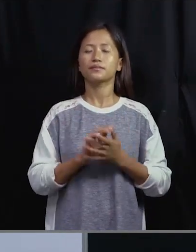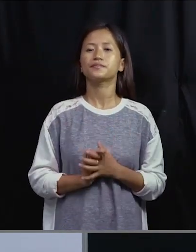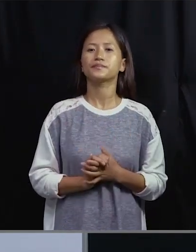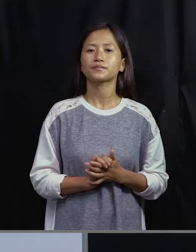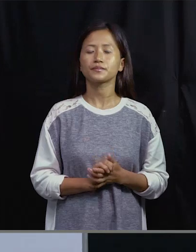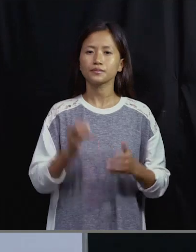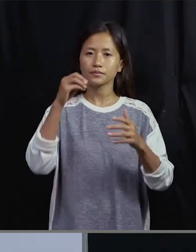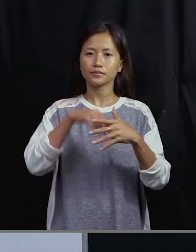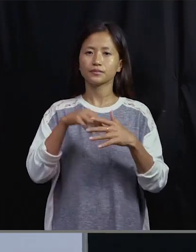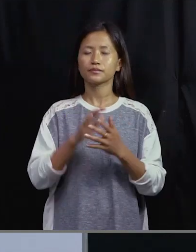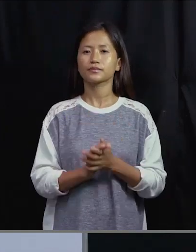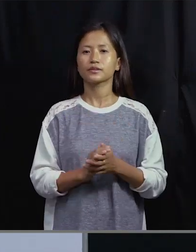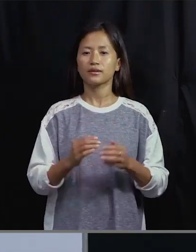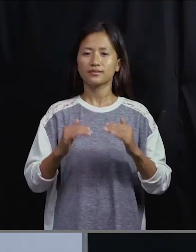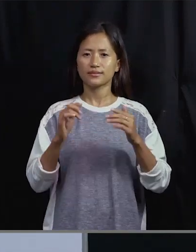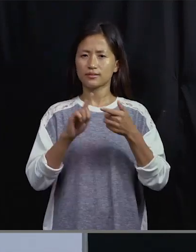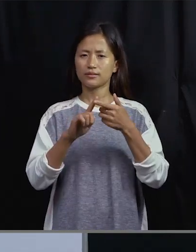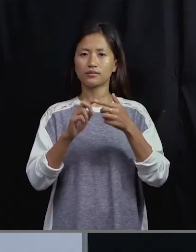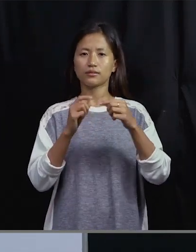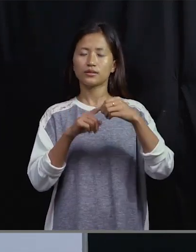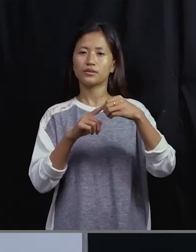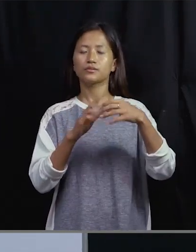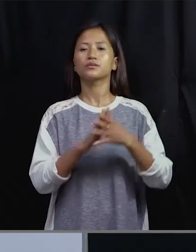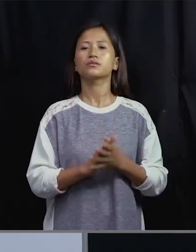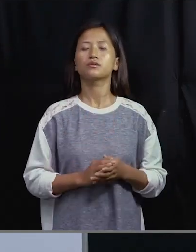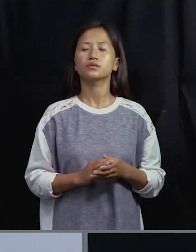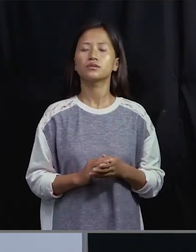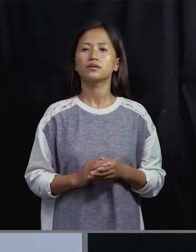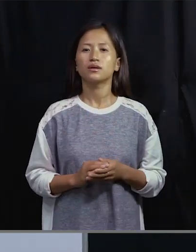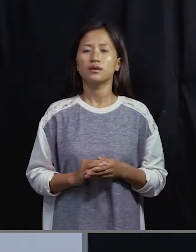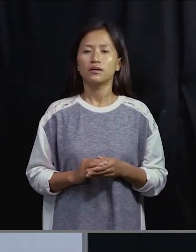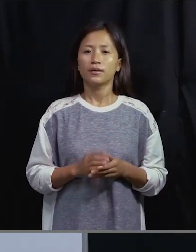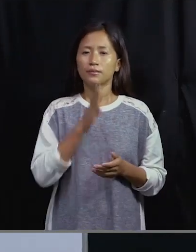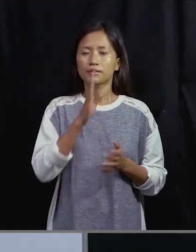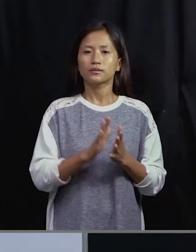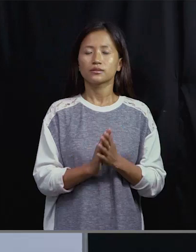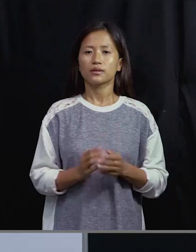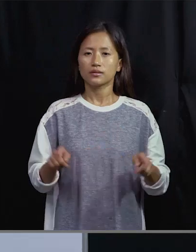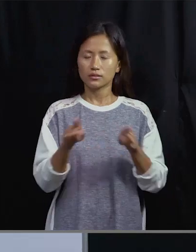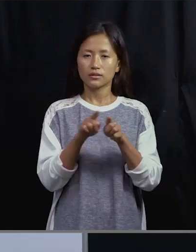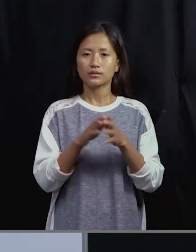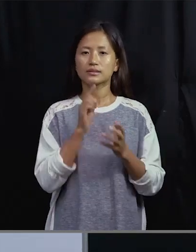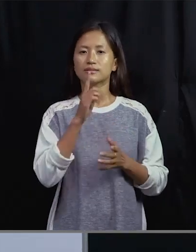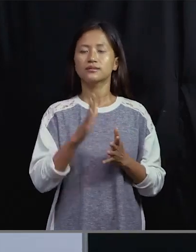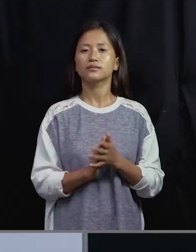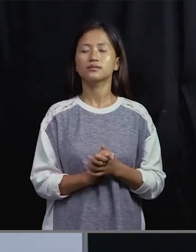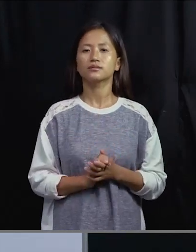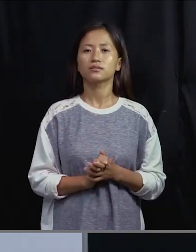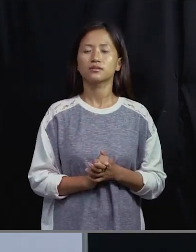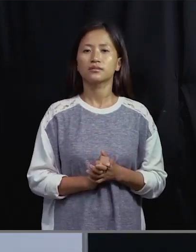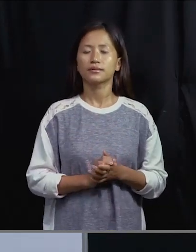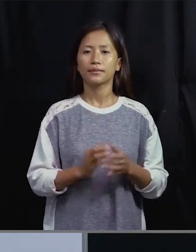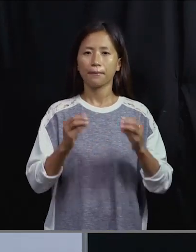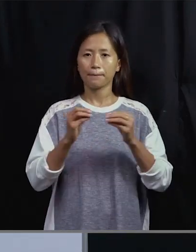this, this equation, business is equal to industry plus commerce? Because as I was telling you, in